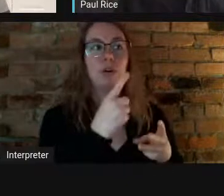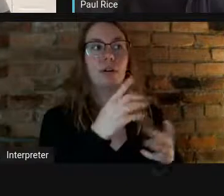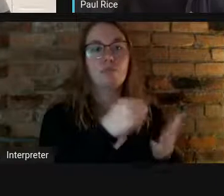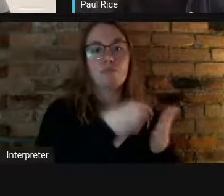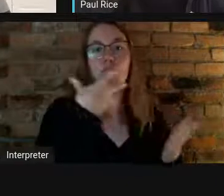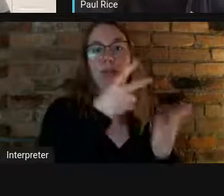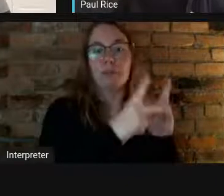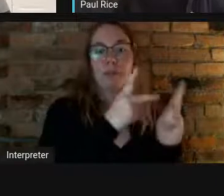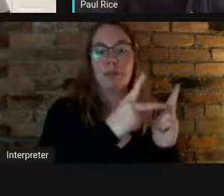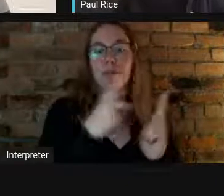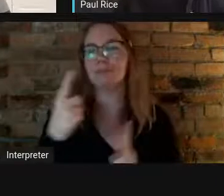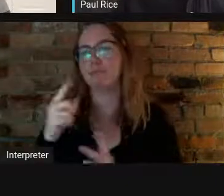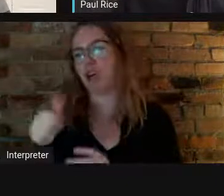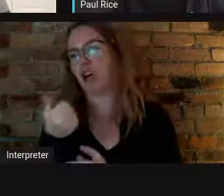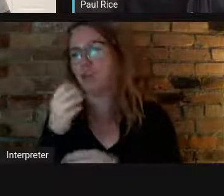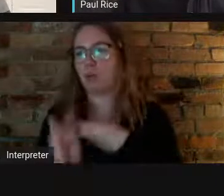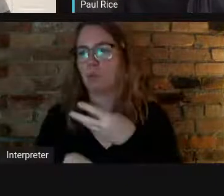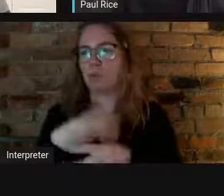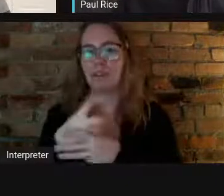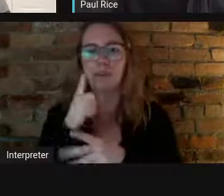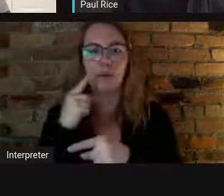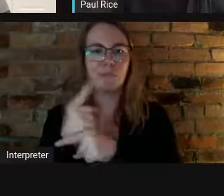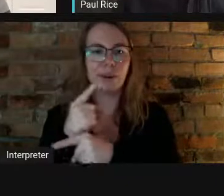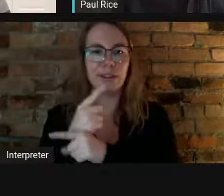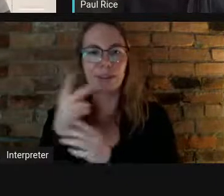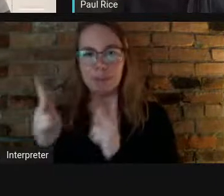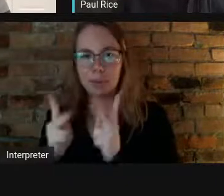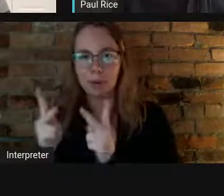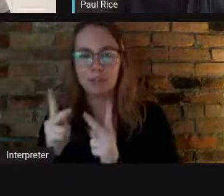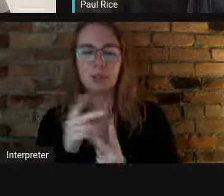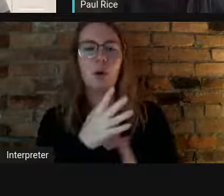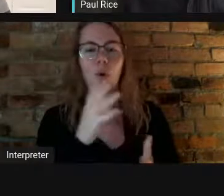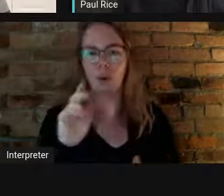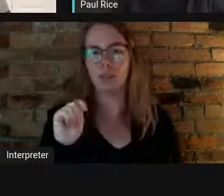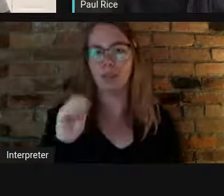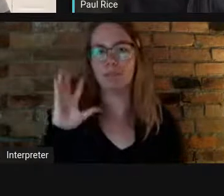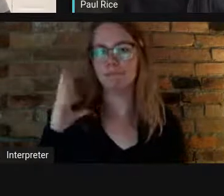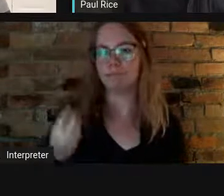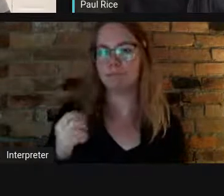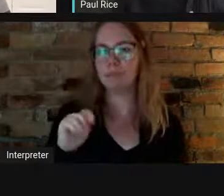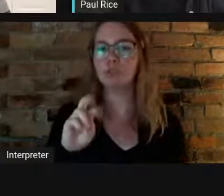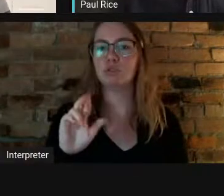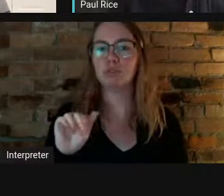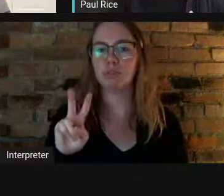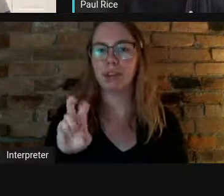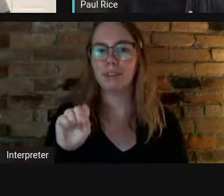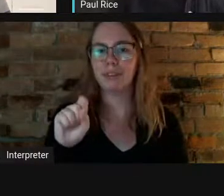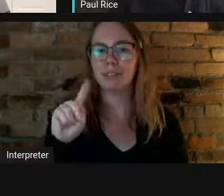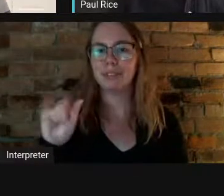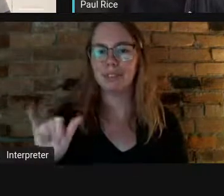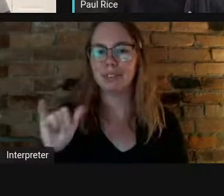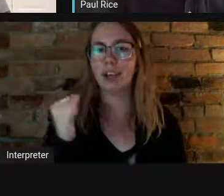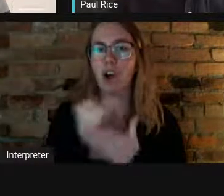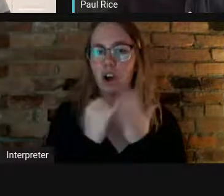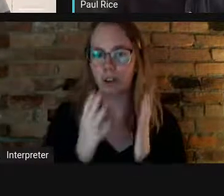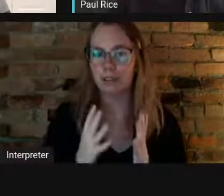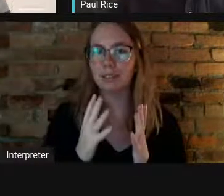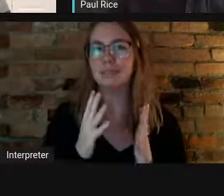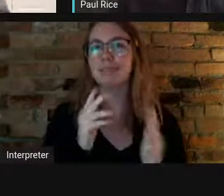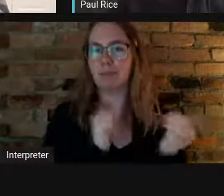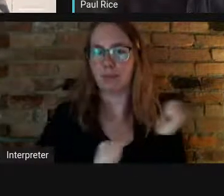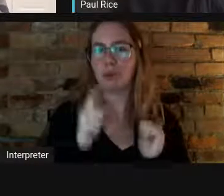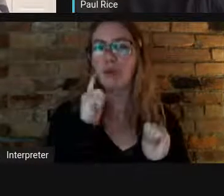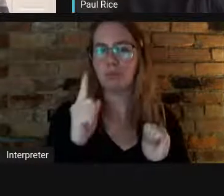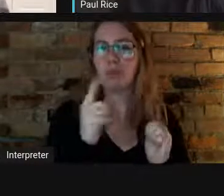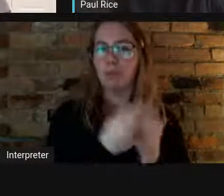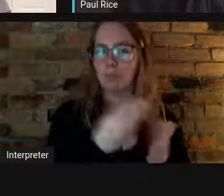people. And a lot of these travesty artists, they perform for wealthy straight audiences, as Liam said, behind closed doors, and it's seen